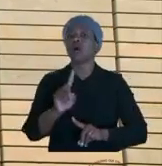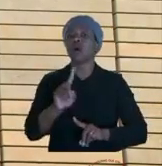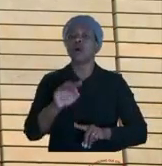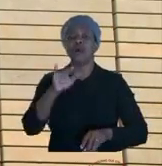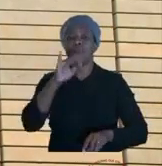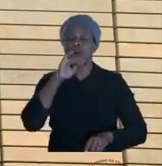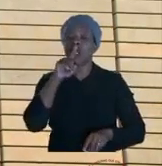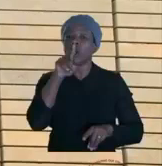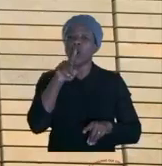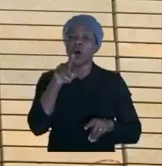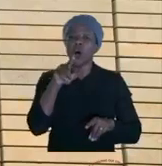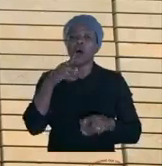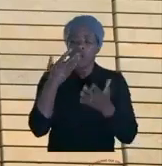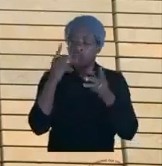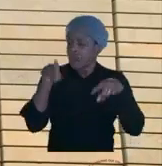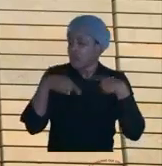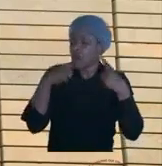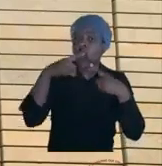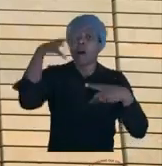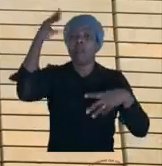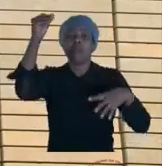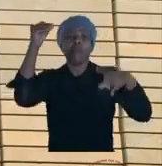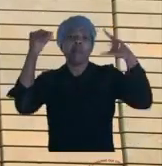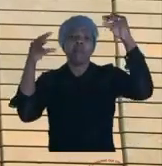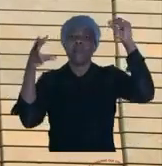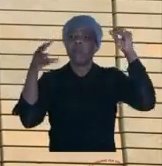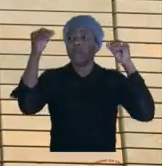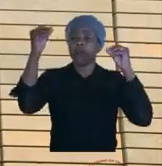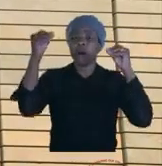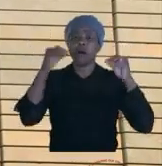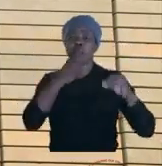Your wings will break.